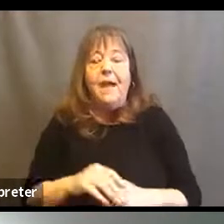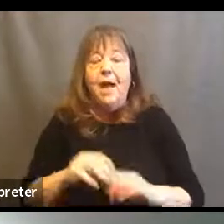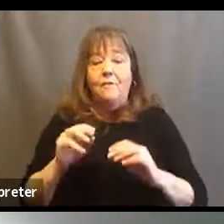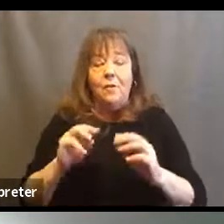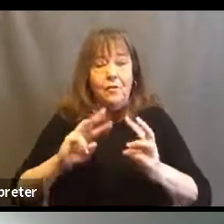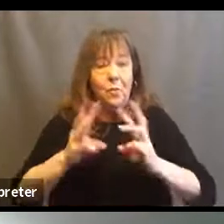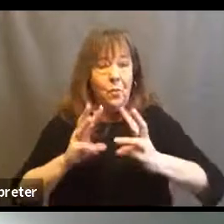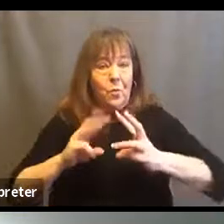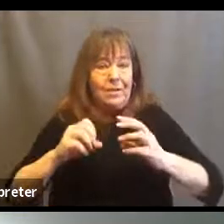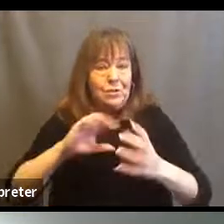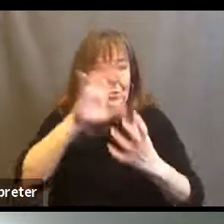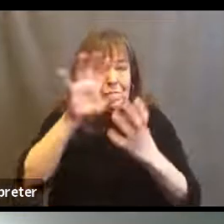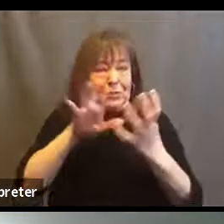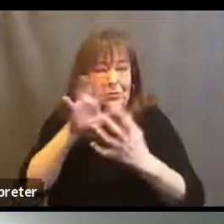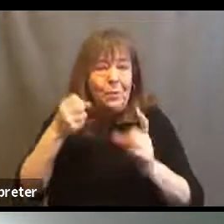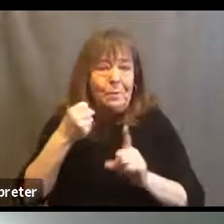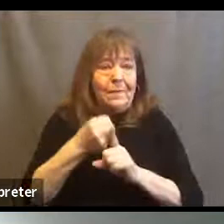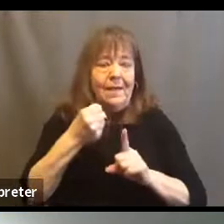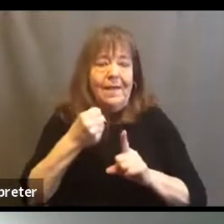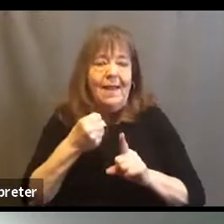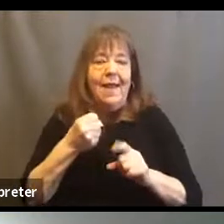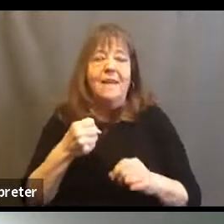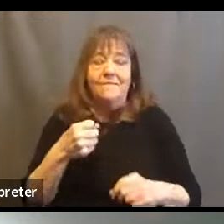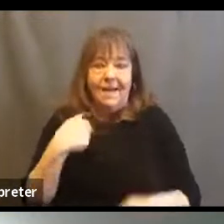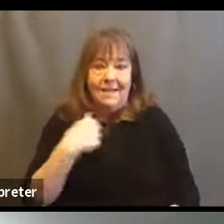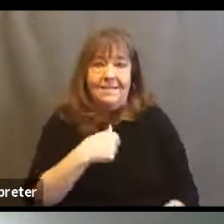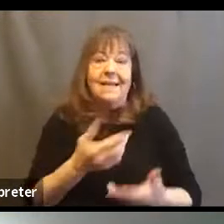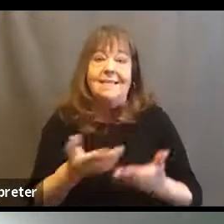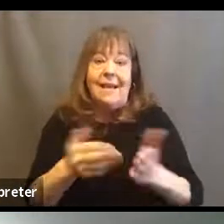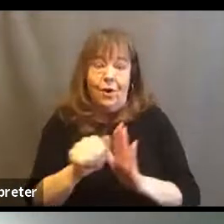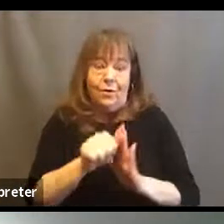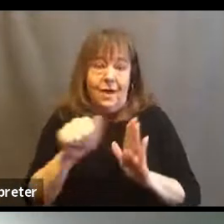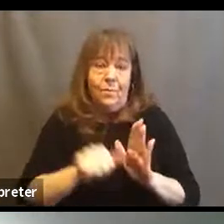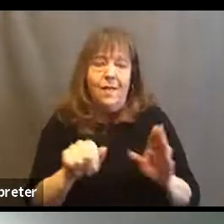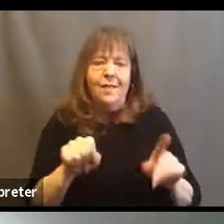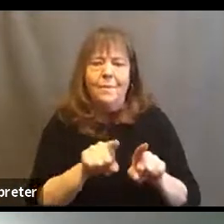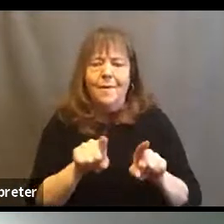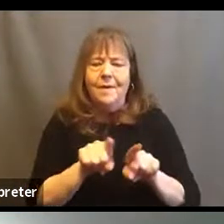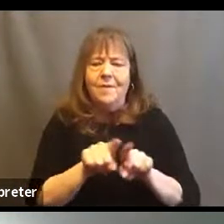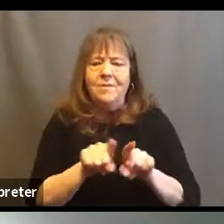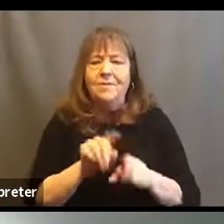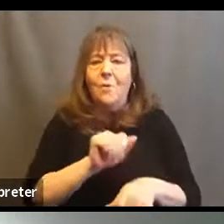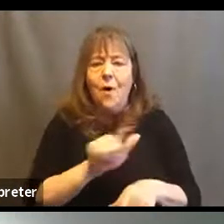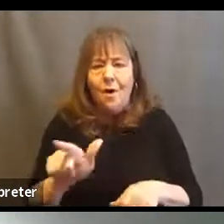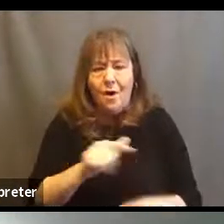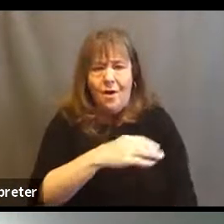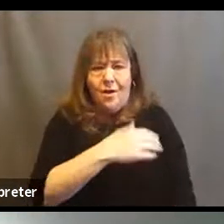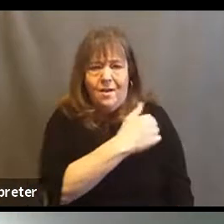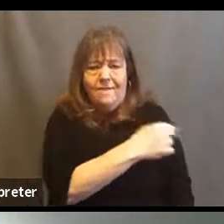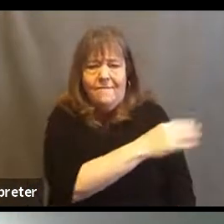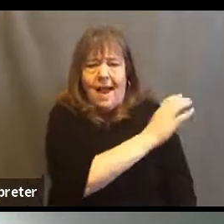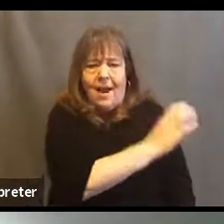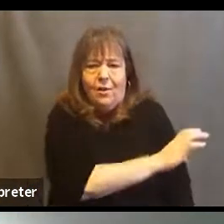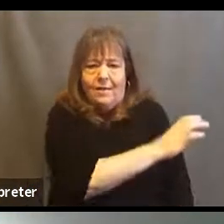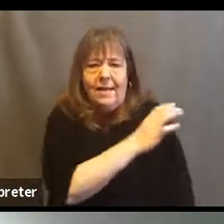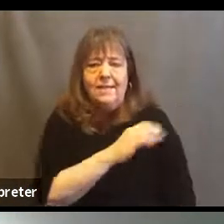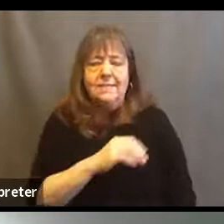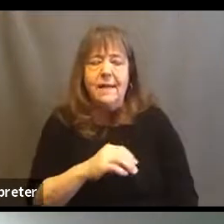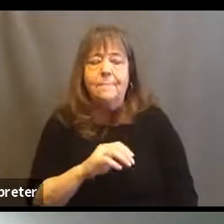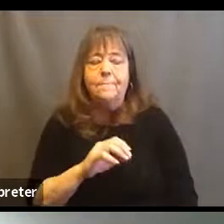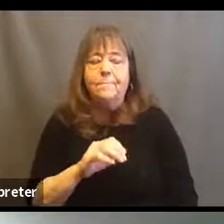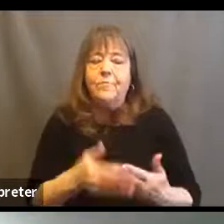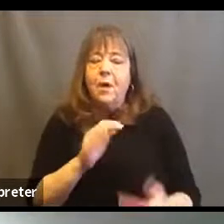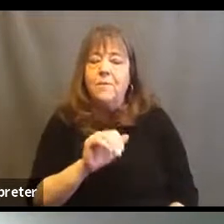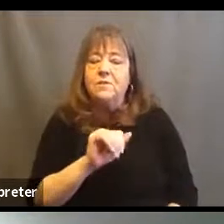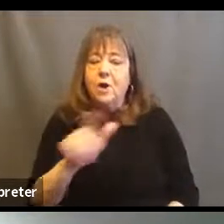It has affected our healthcare system, not just here in our Amarillo campus, but all of our campuses. So as a result, we've had to move almost all of